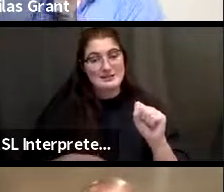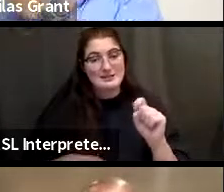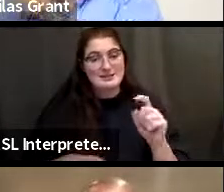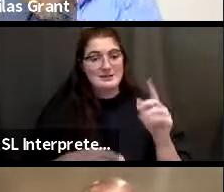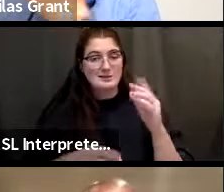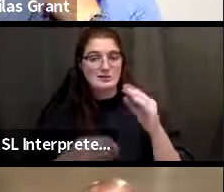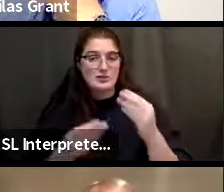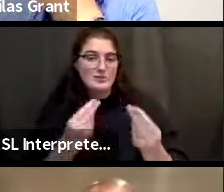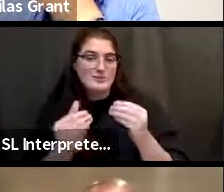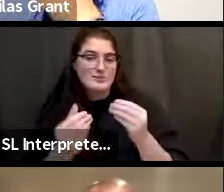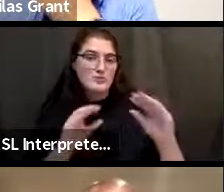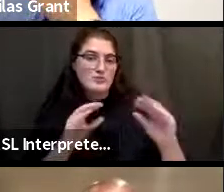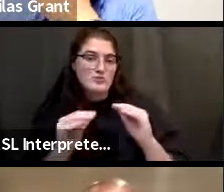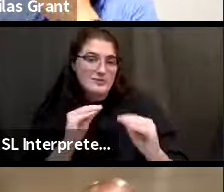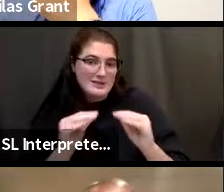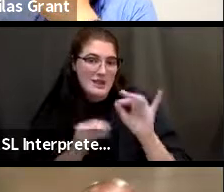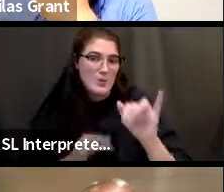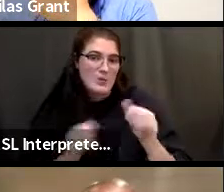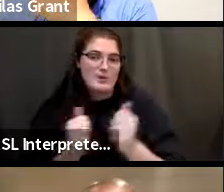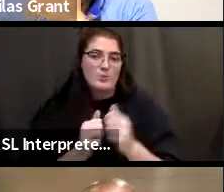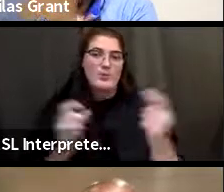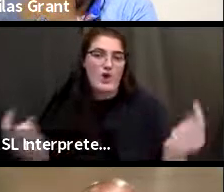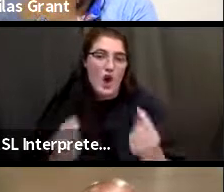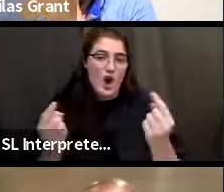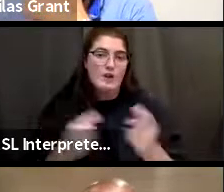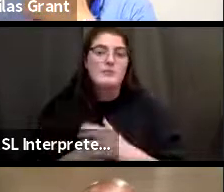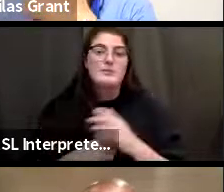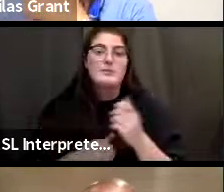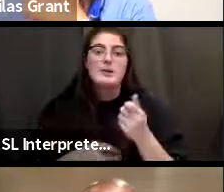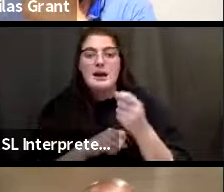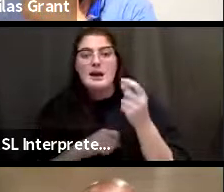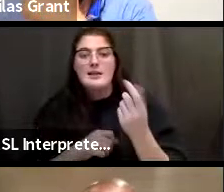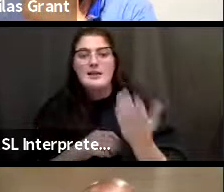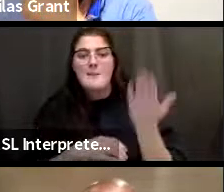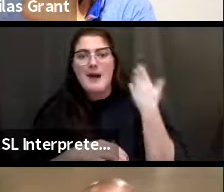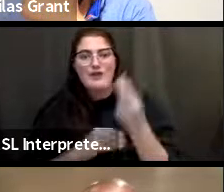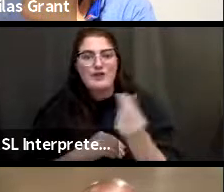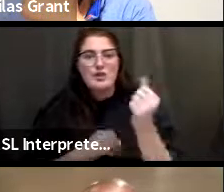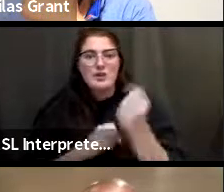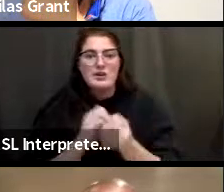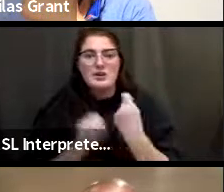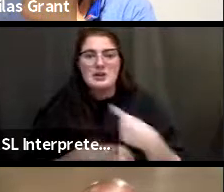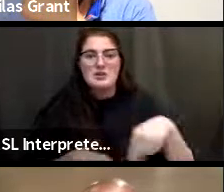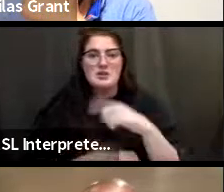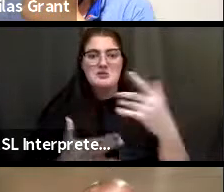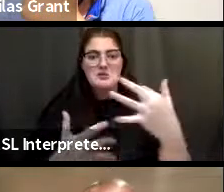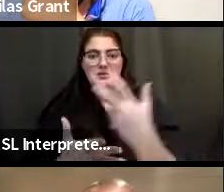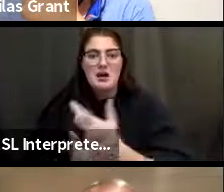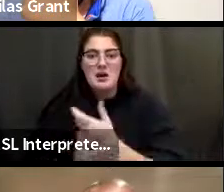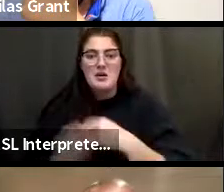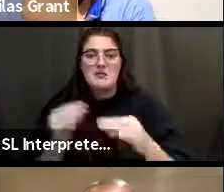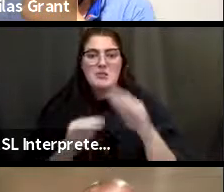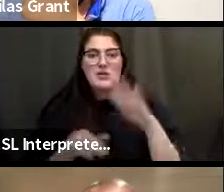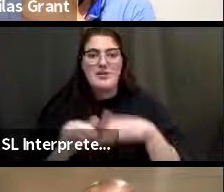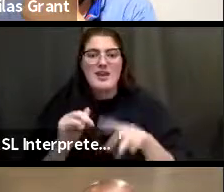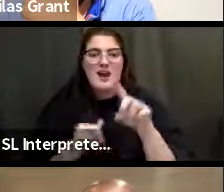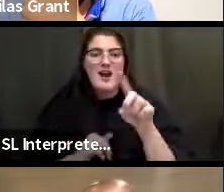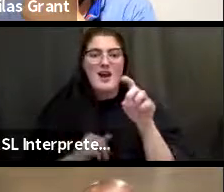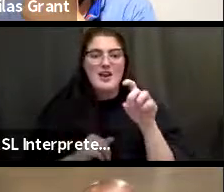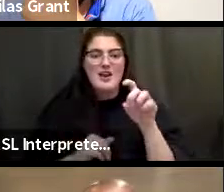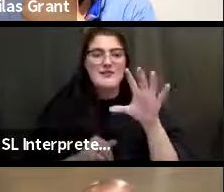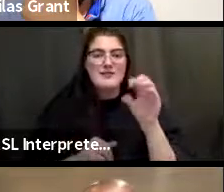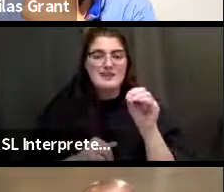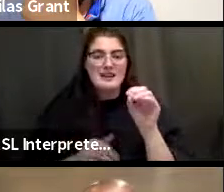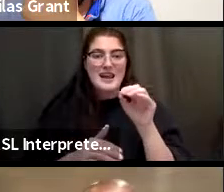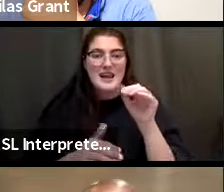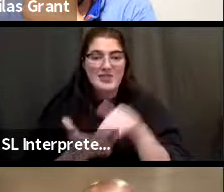the harm. Each year, over the last couple of years, they've recovered more than $150,000 for residents who